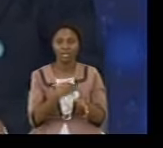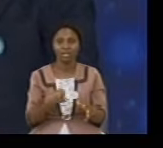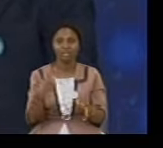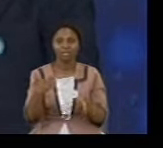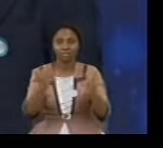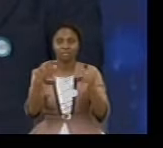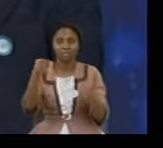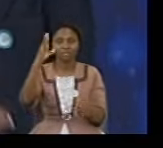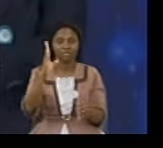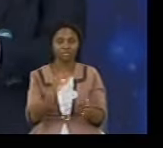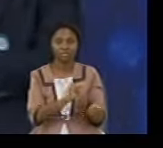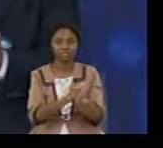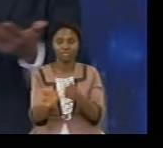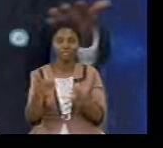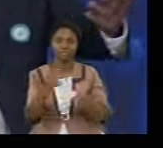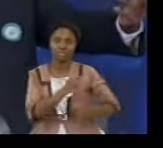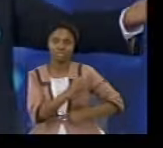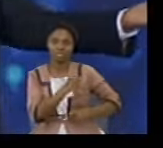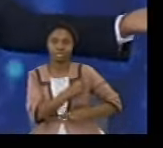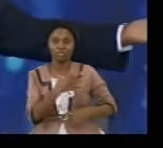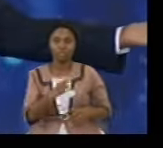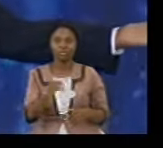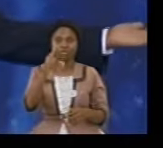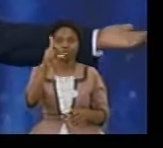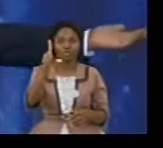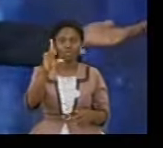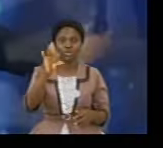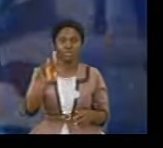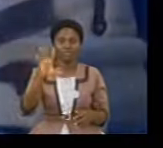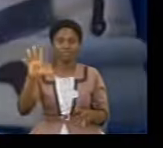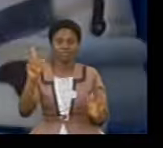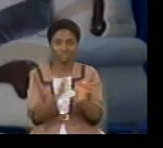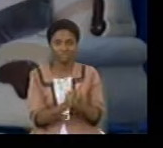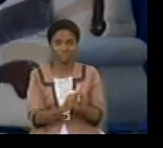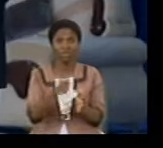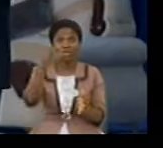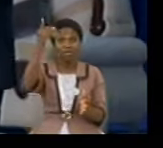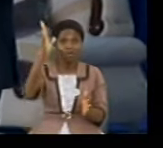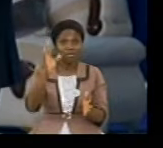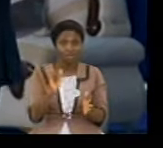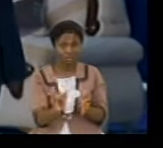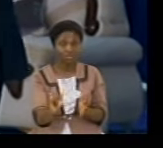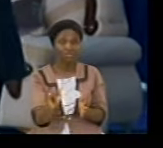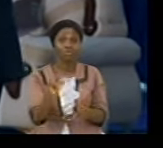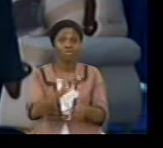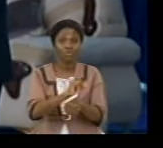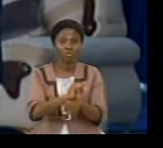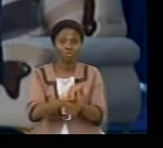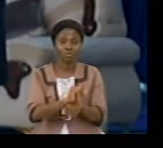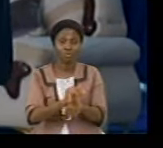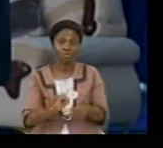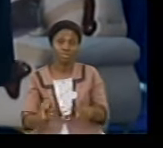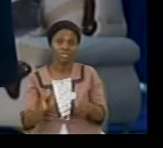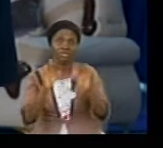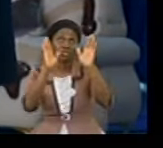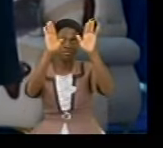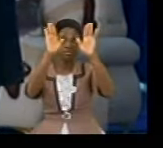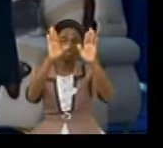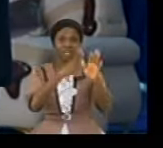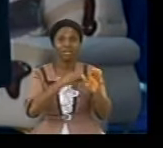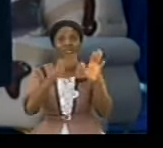185,000 militant soldiers. God is still working signs and wonders. And when Christ came, walking on the